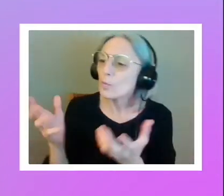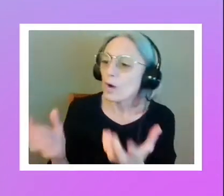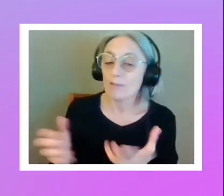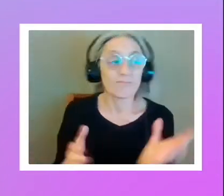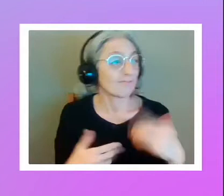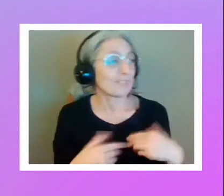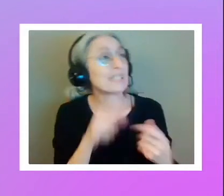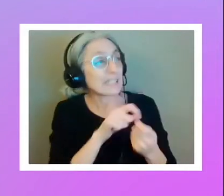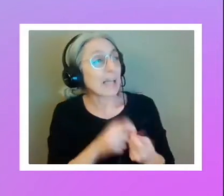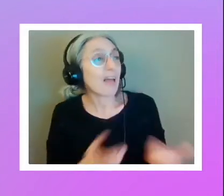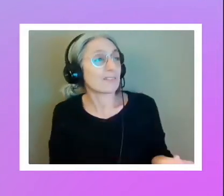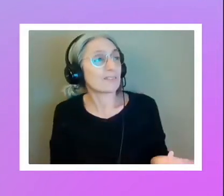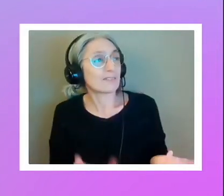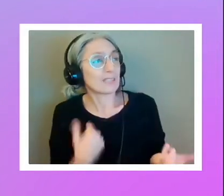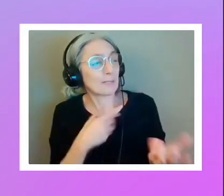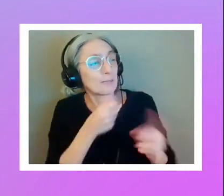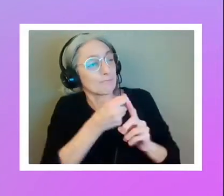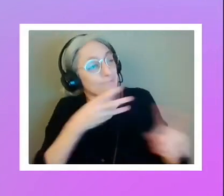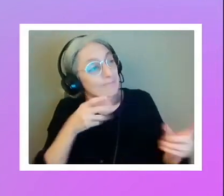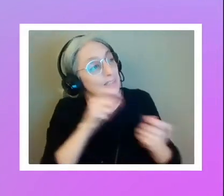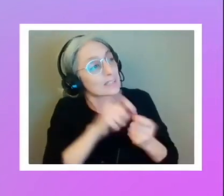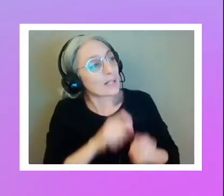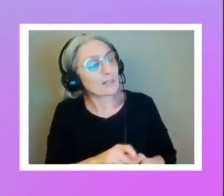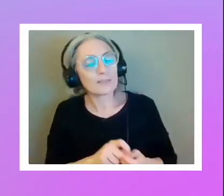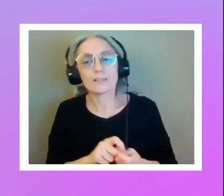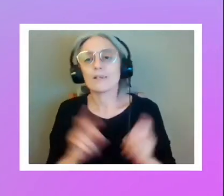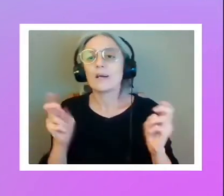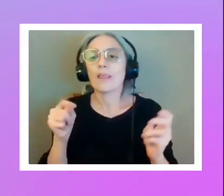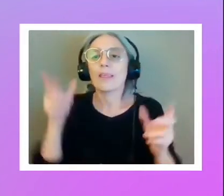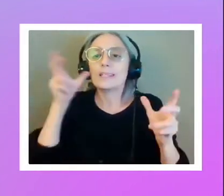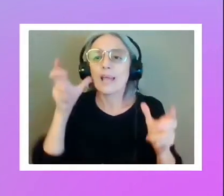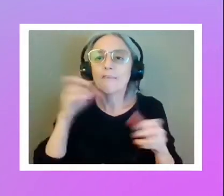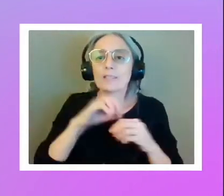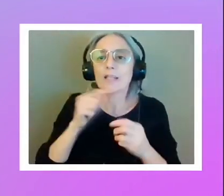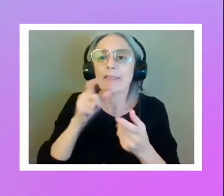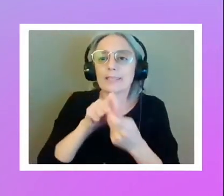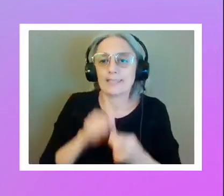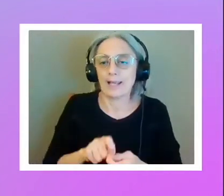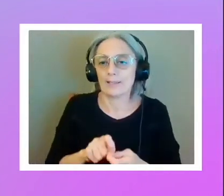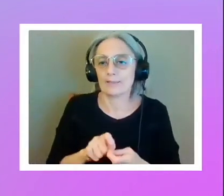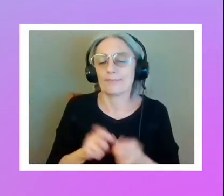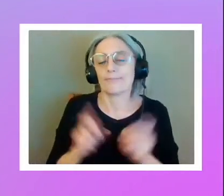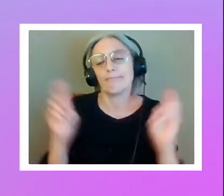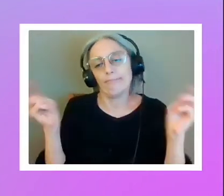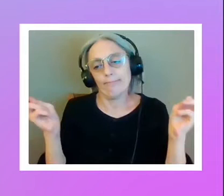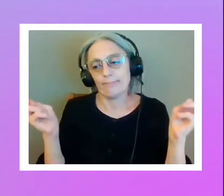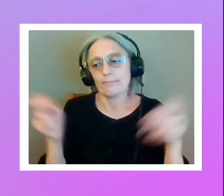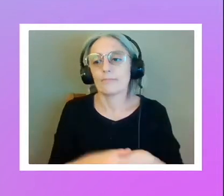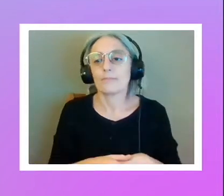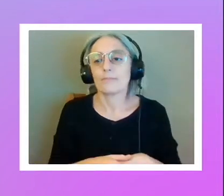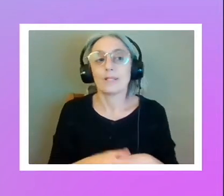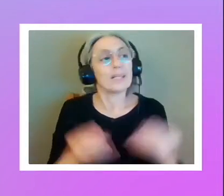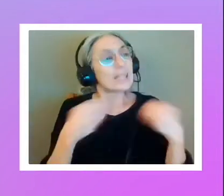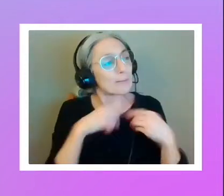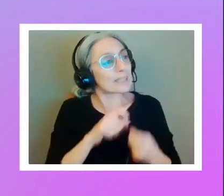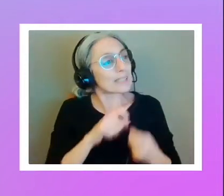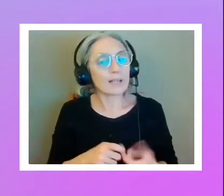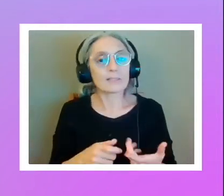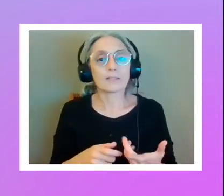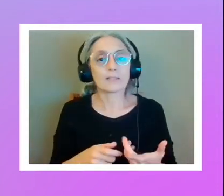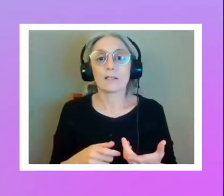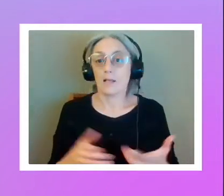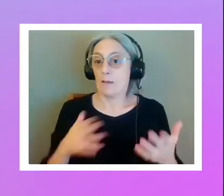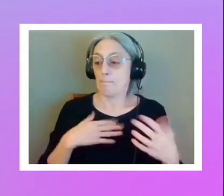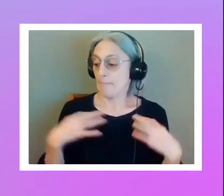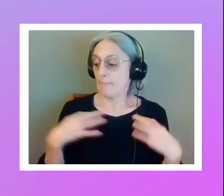details. The devil is in the details, guys. Give me those details. Tell me everything. If my shirt is blue, is it light